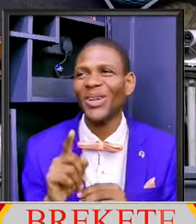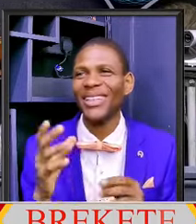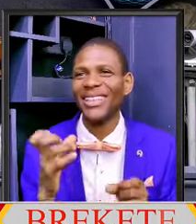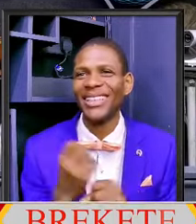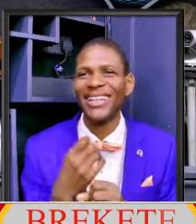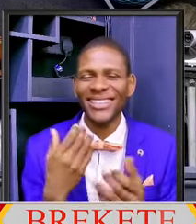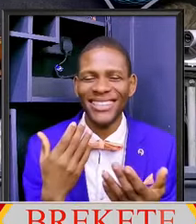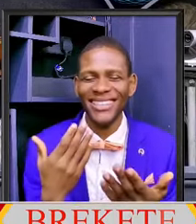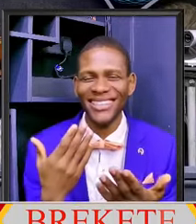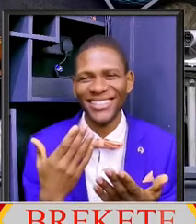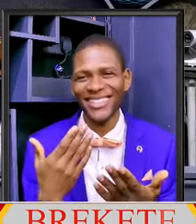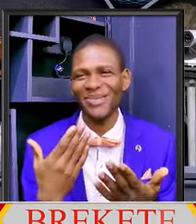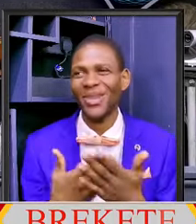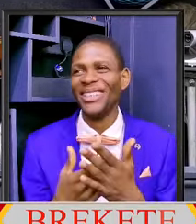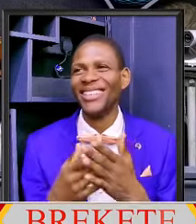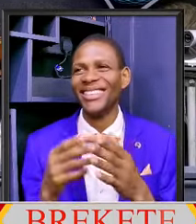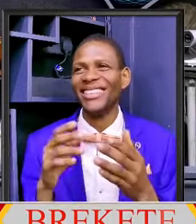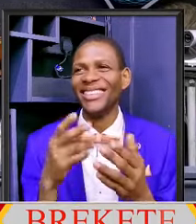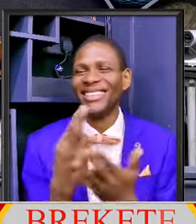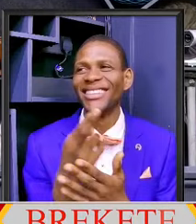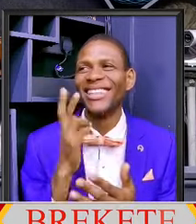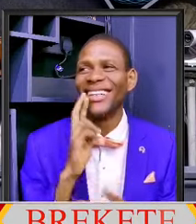na. Nangwa.